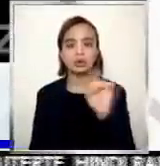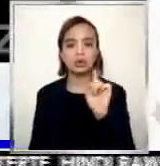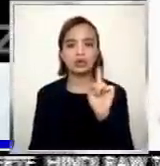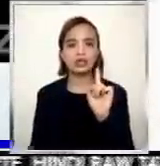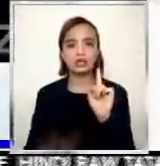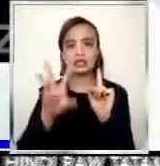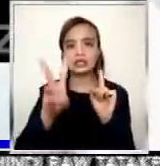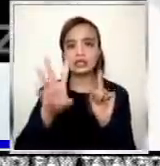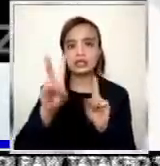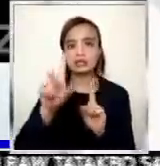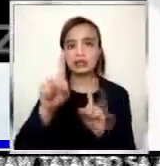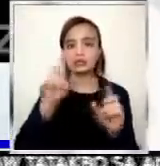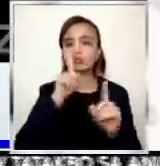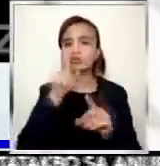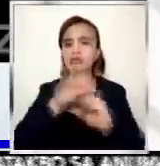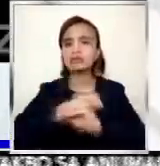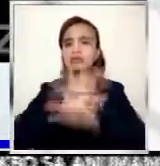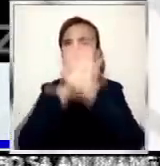very clear.